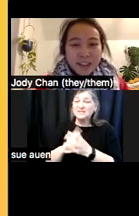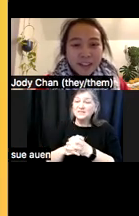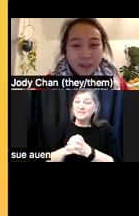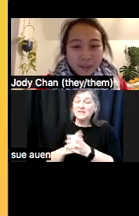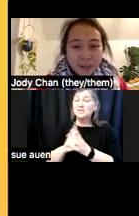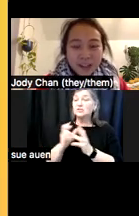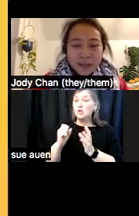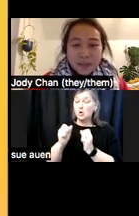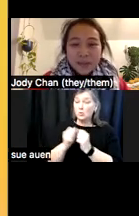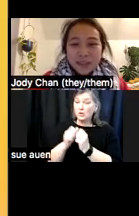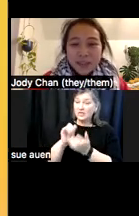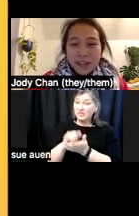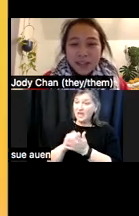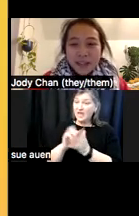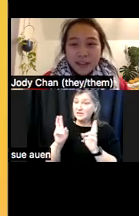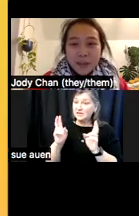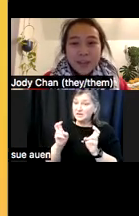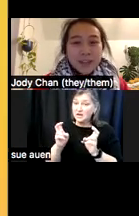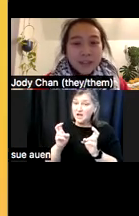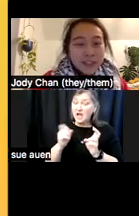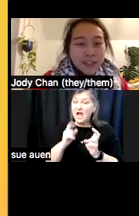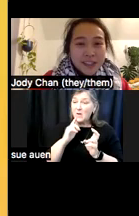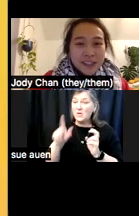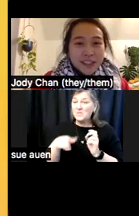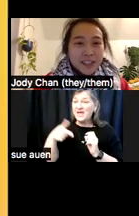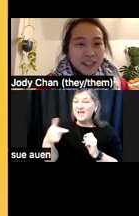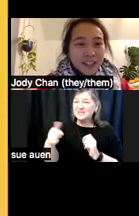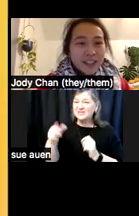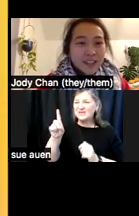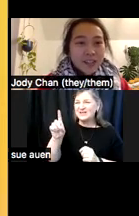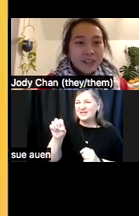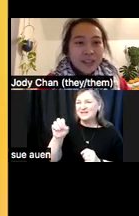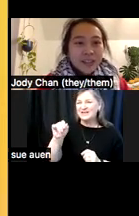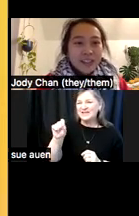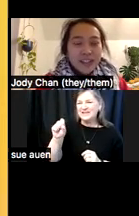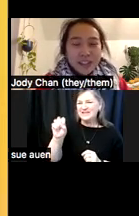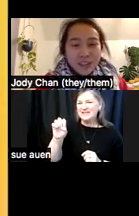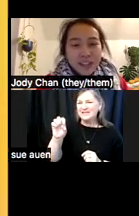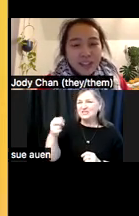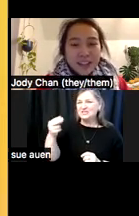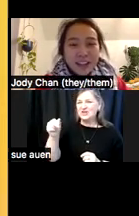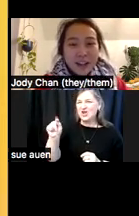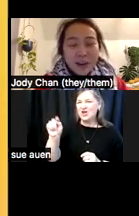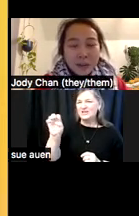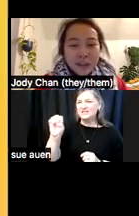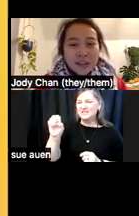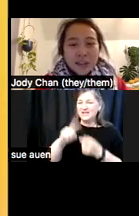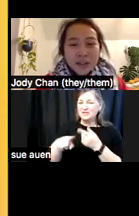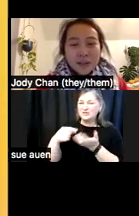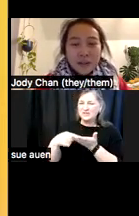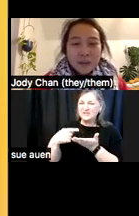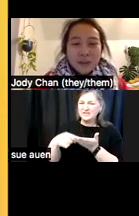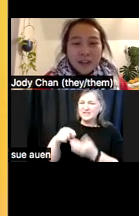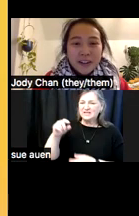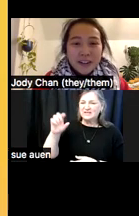on that note, I will pass it over to Denise Shante to introduce Kayla and Carmen,